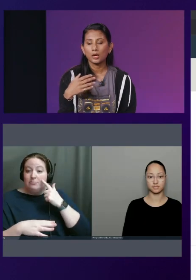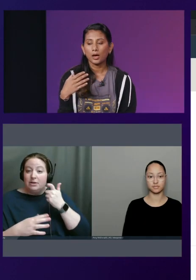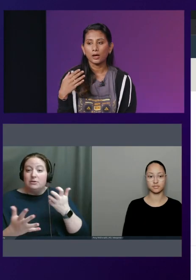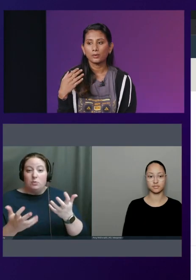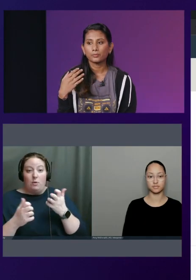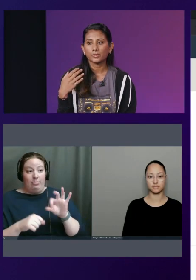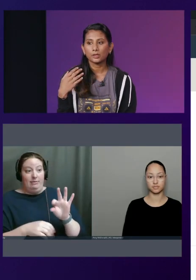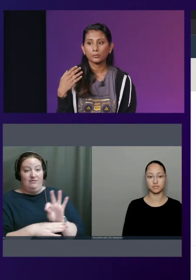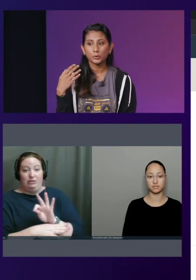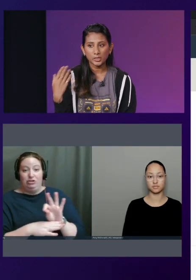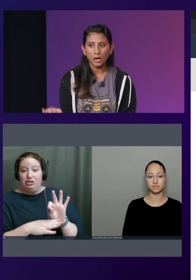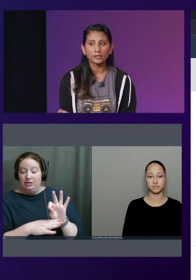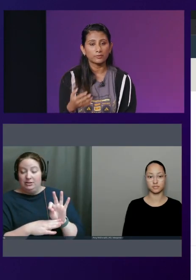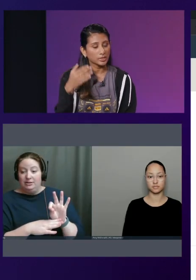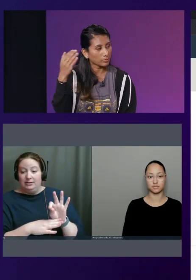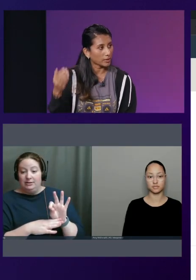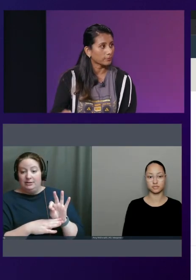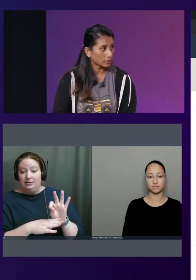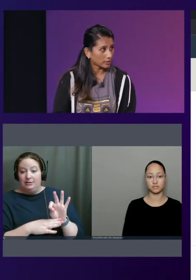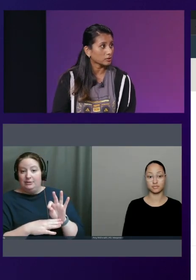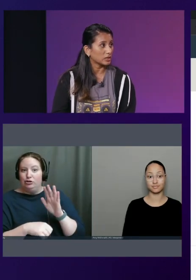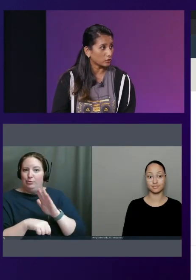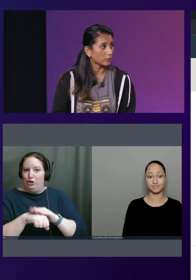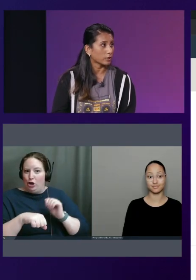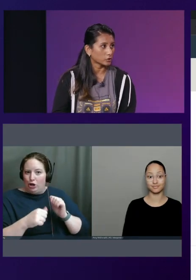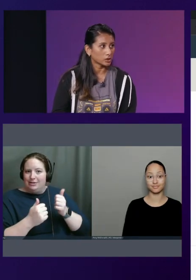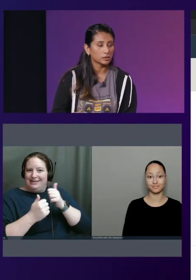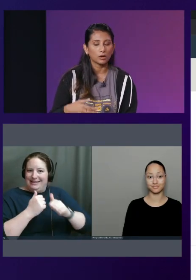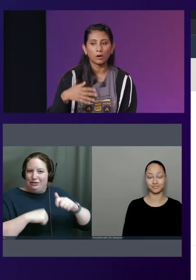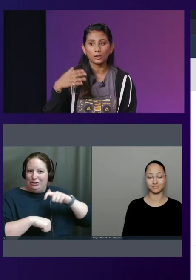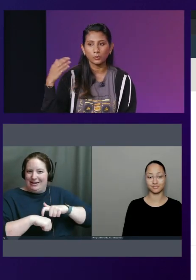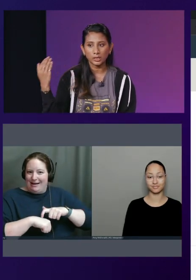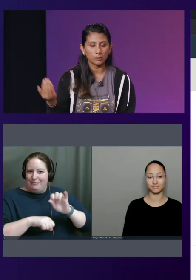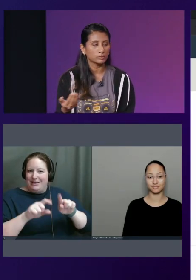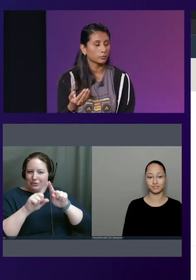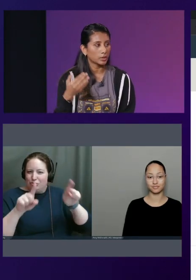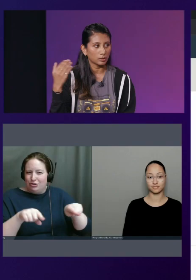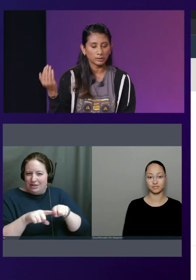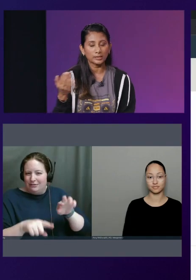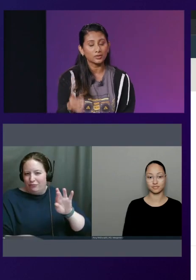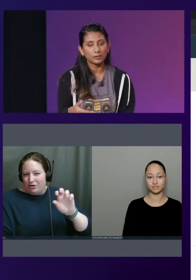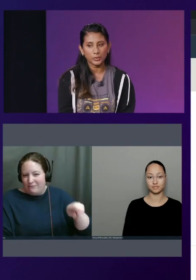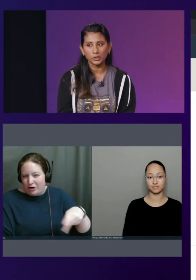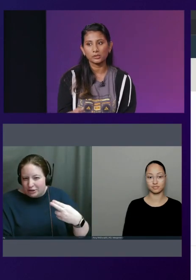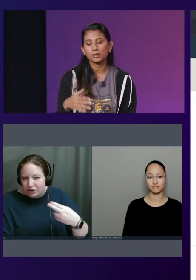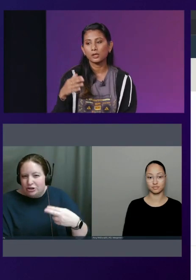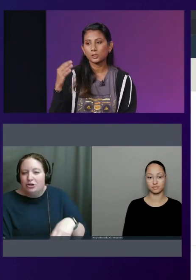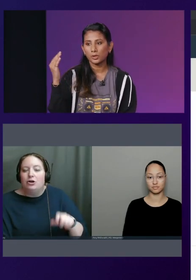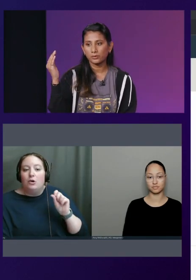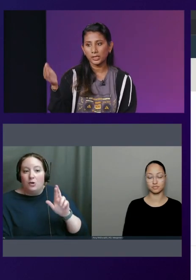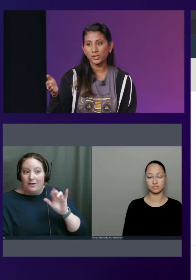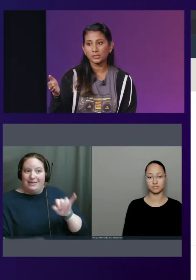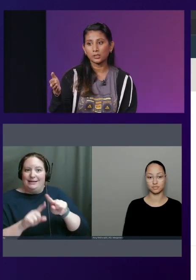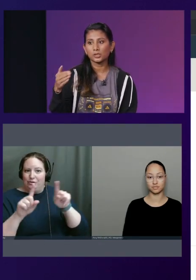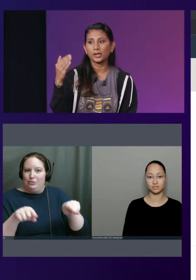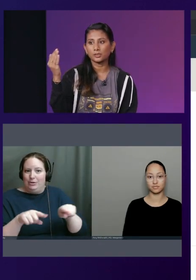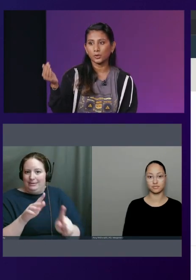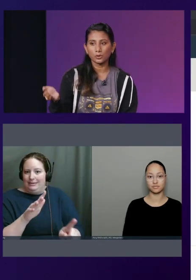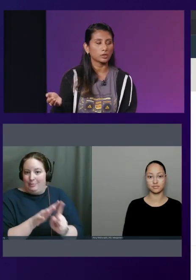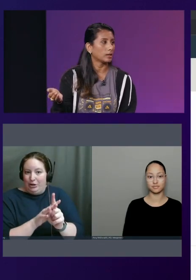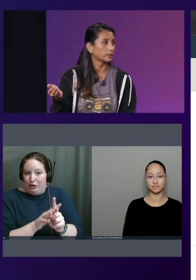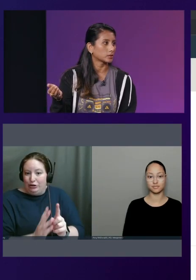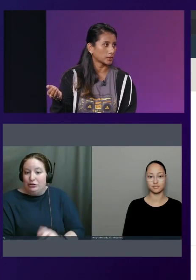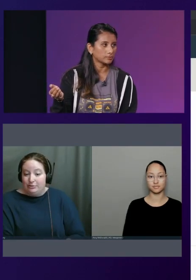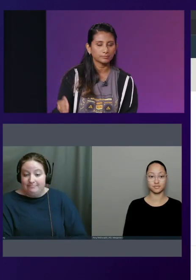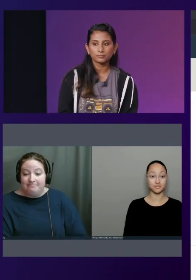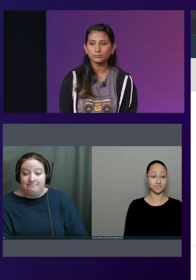to be called every time that screen refreshes or that screen appears. So every time that's initialized, we're going